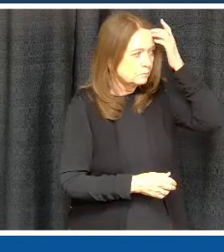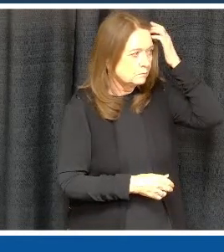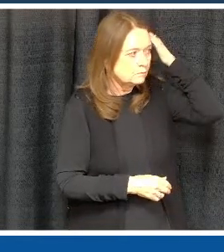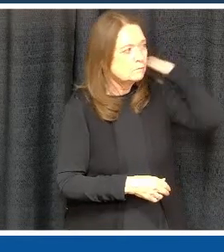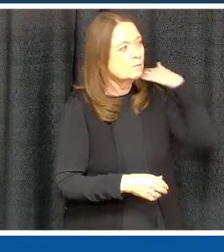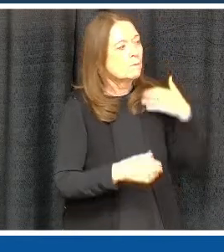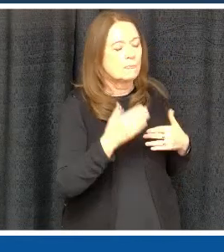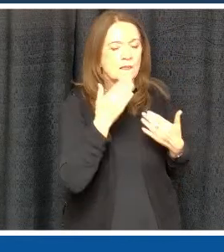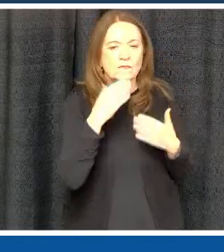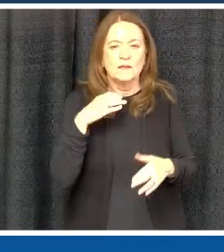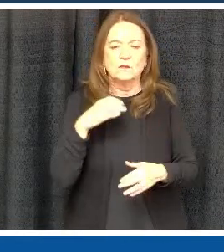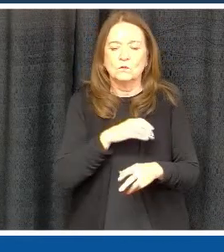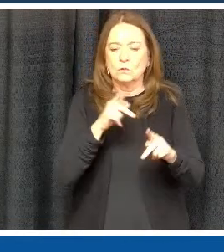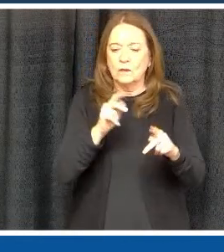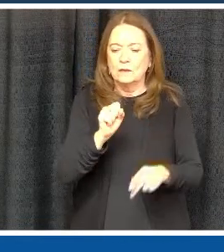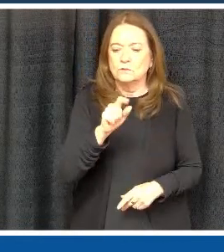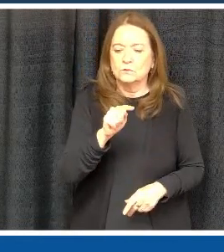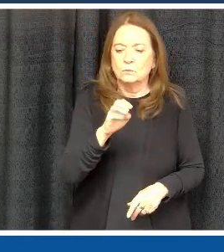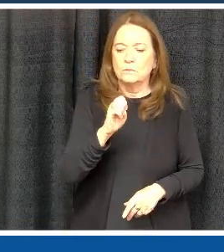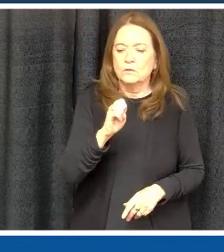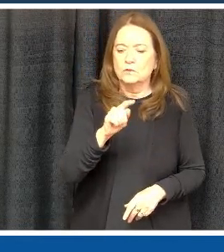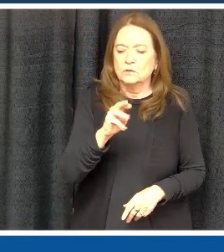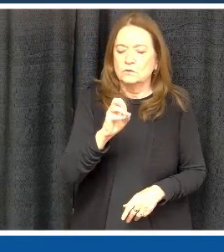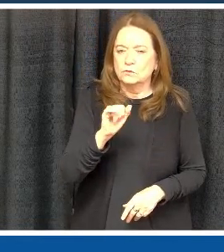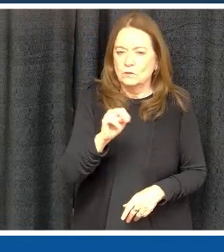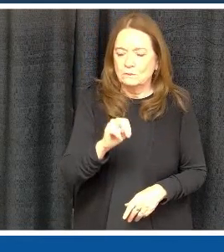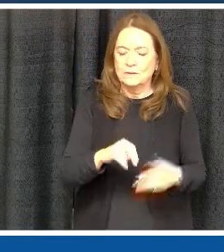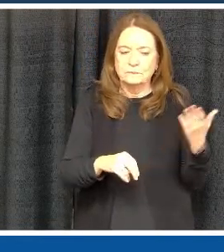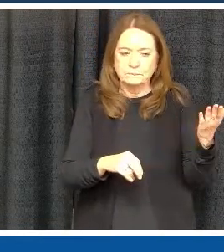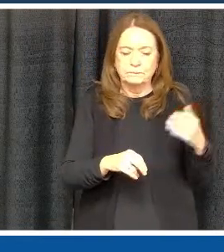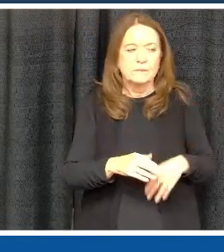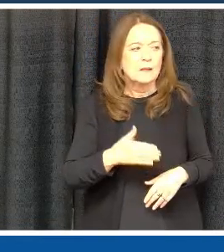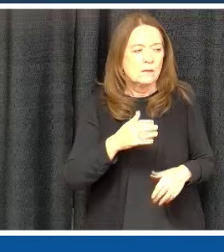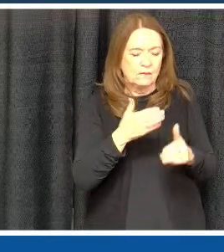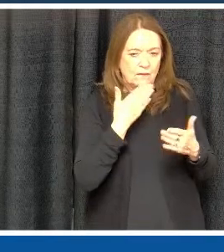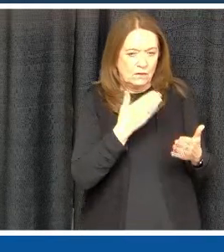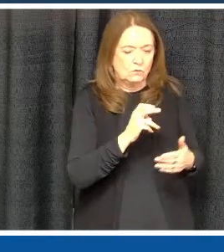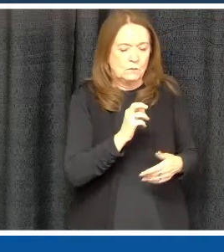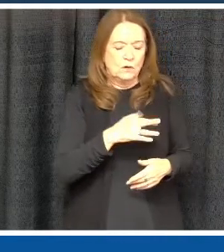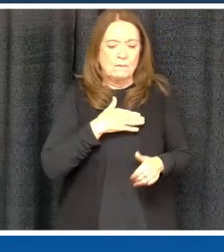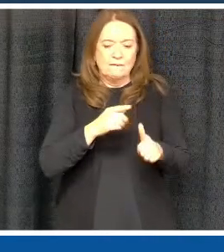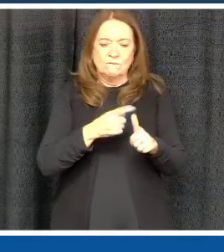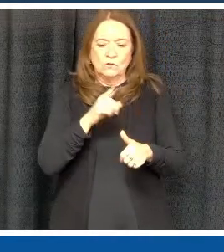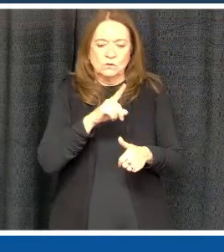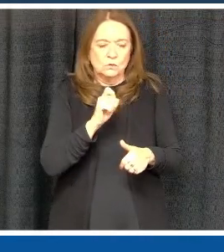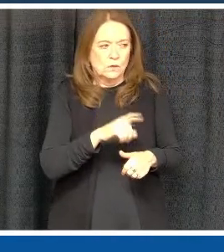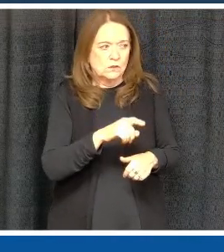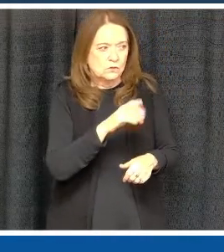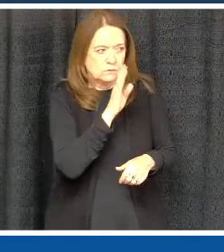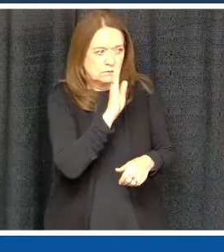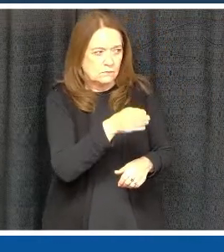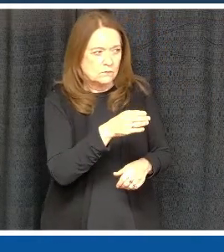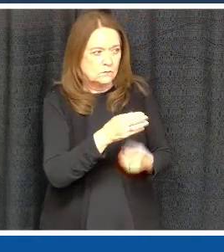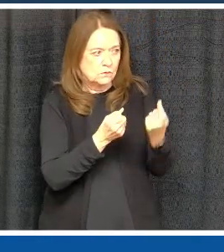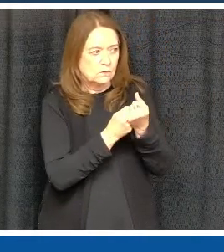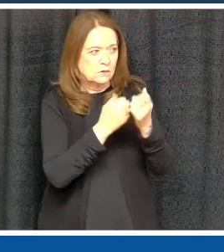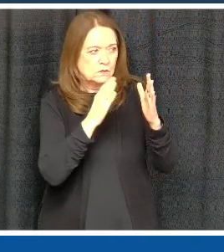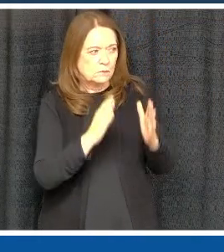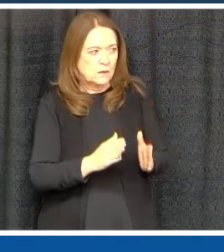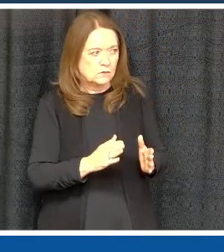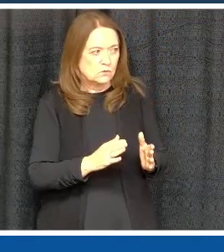Thank you. Councilperson Straitman, you're recognized. Thank you, Mayor. My first question is going to be directed to the sponsor of